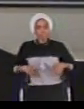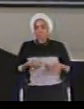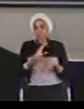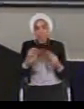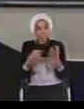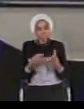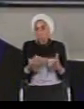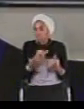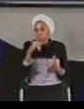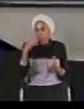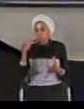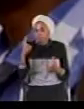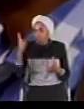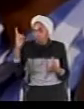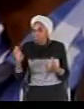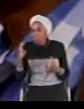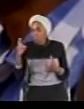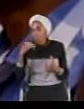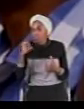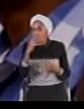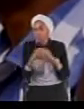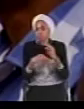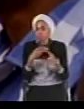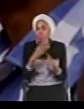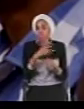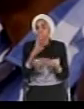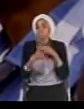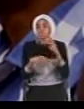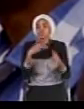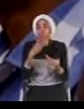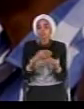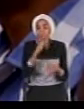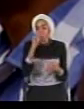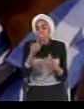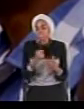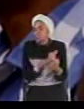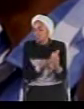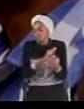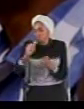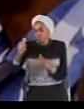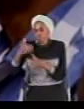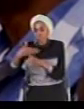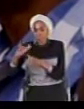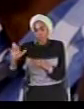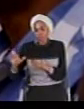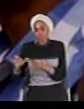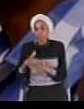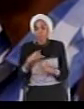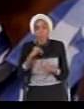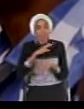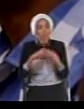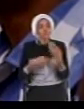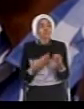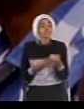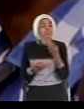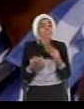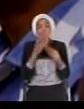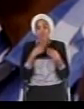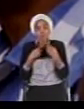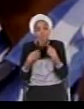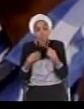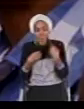of God, they are of the world. And the world is passing away. and the lusts thereof.